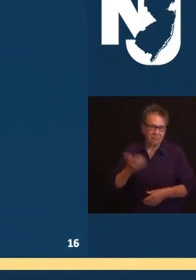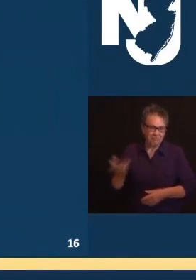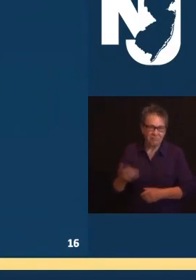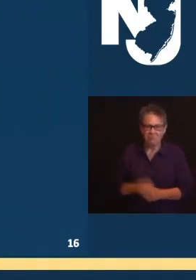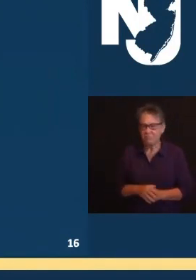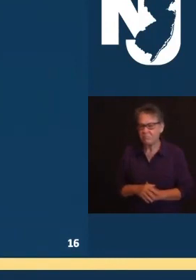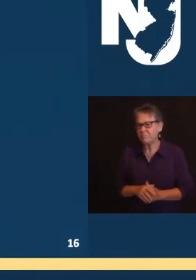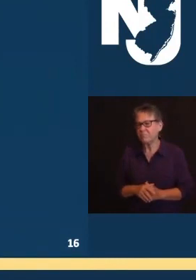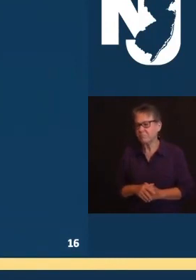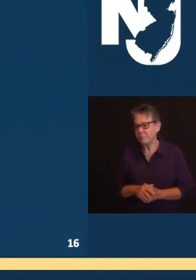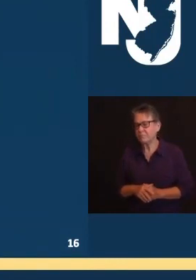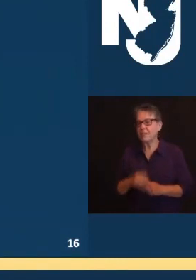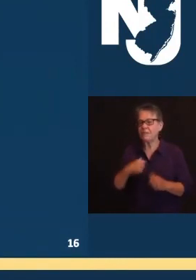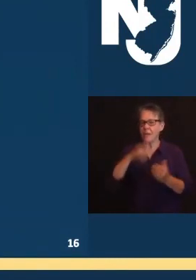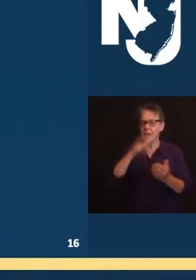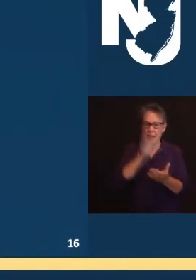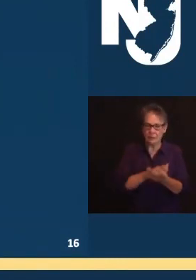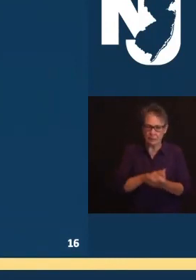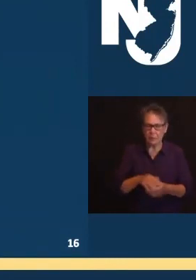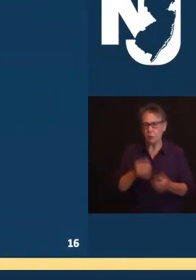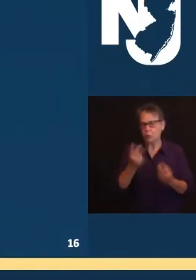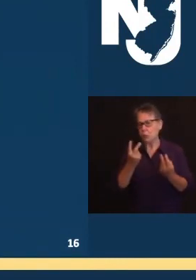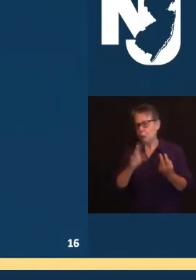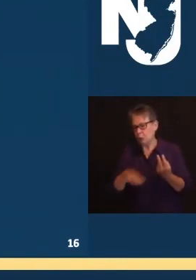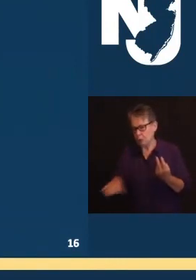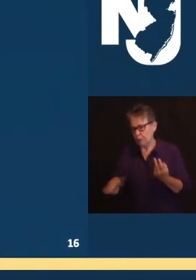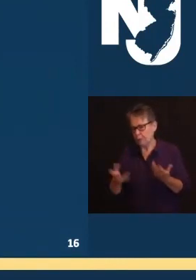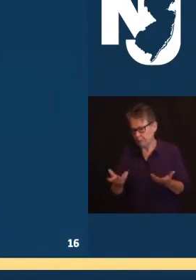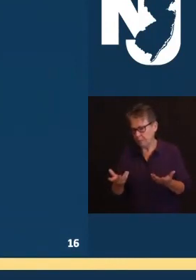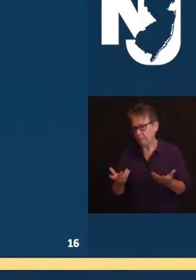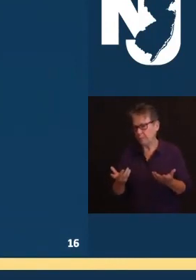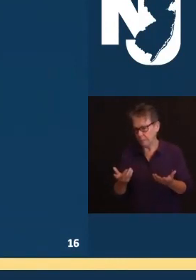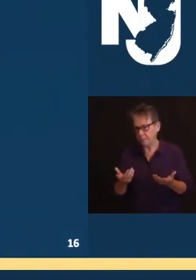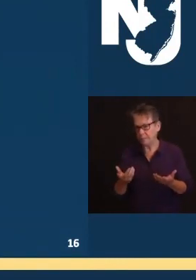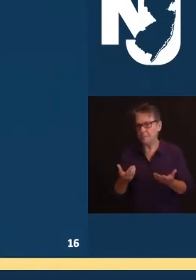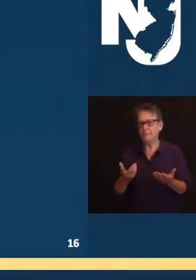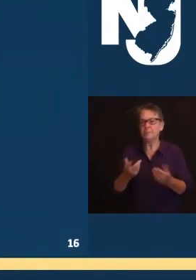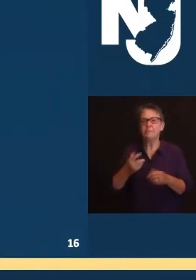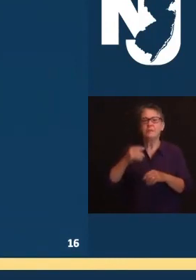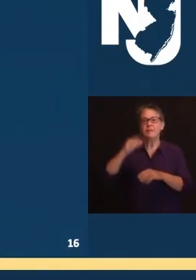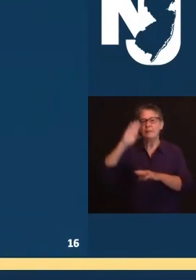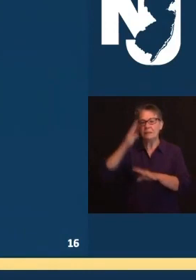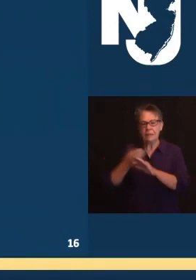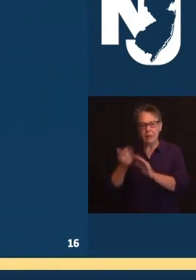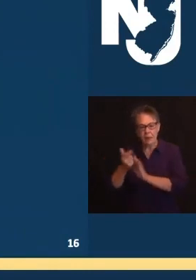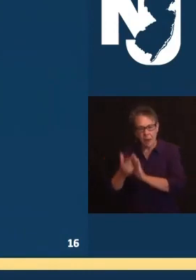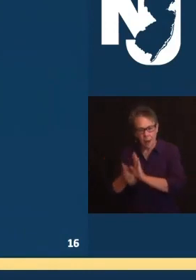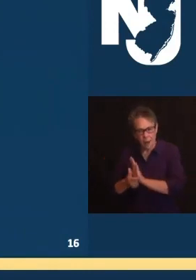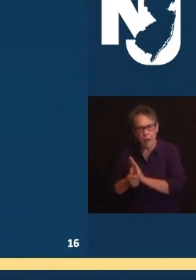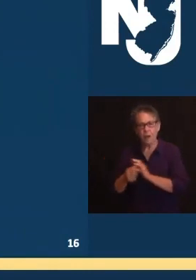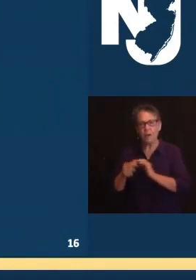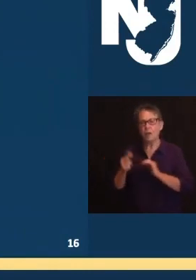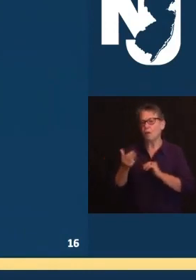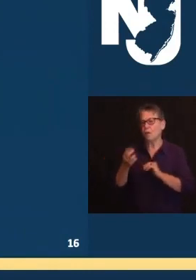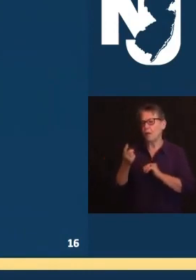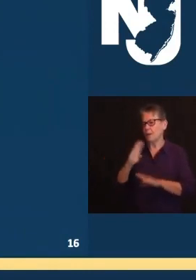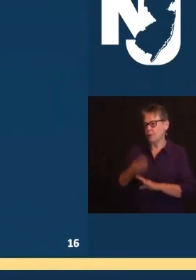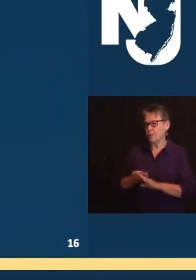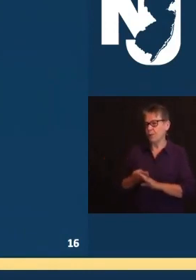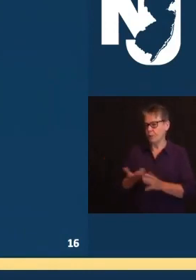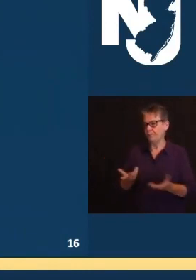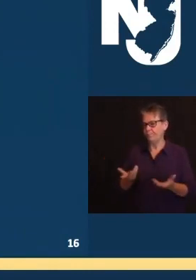speaking yesterday, her son-in-law Carmine, and granddaughter Adriana. Like so many, Sally was blessed to have made her